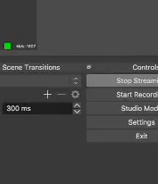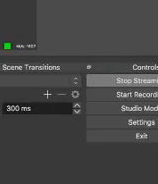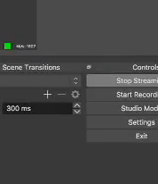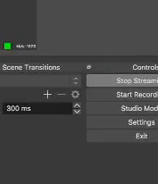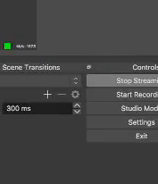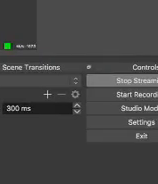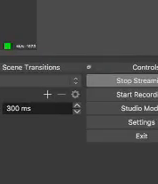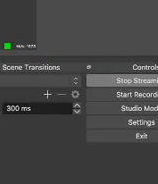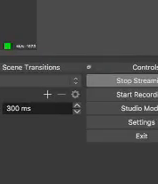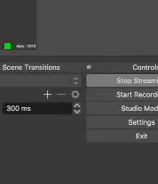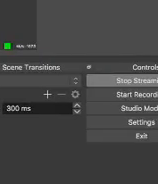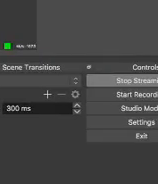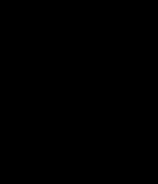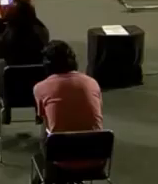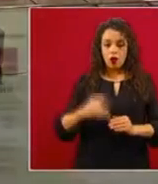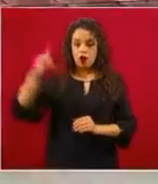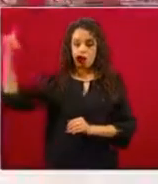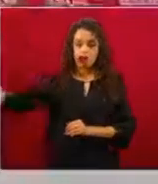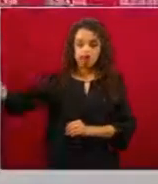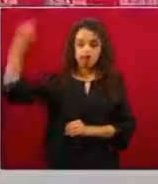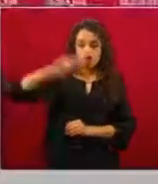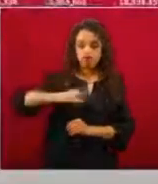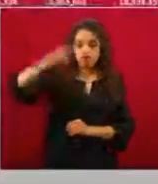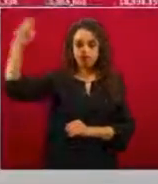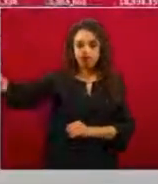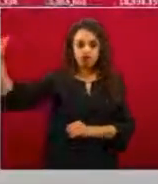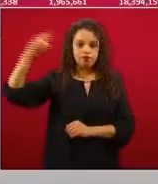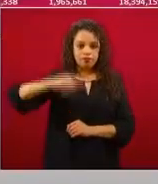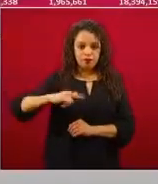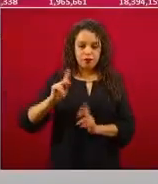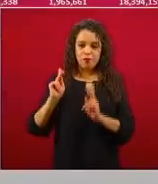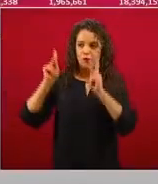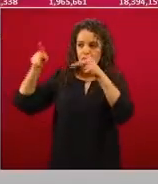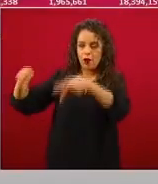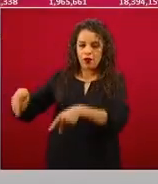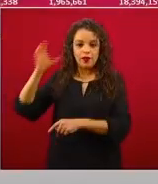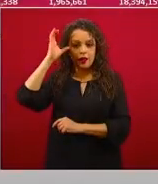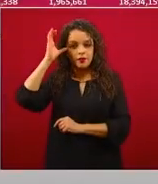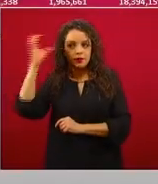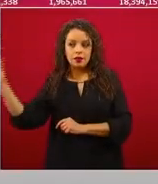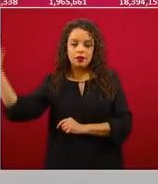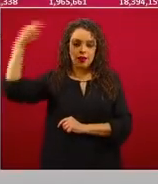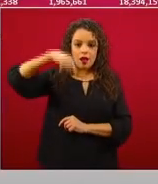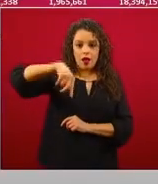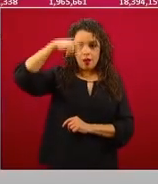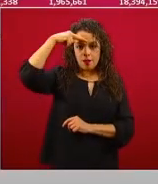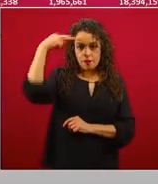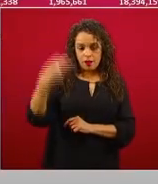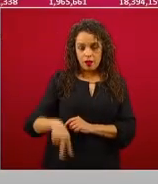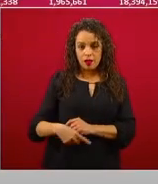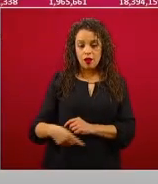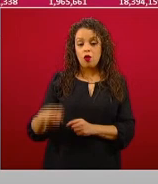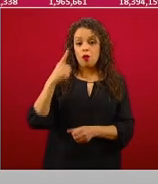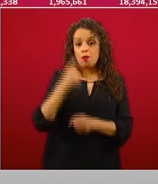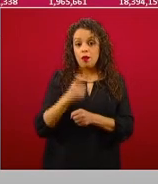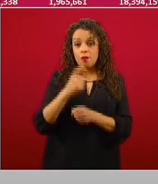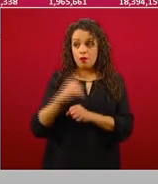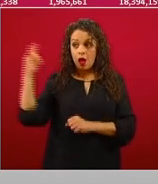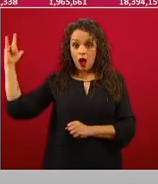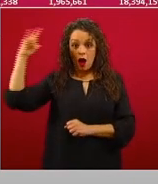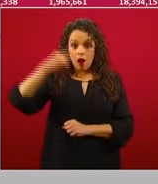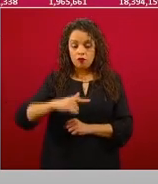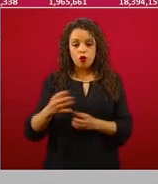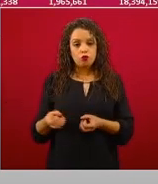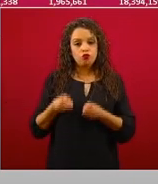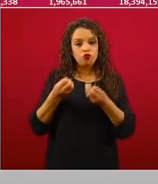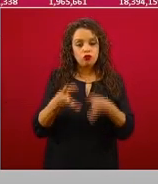And then down below, we can see the movements between Mexico and China. You can see the first